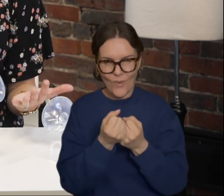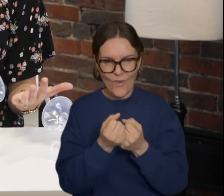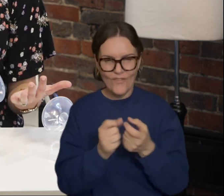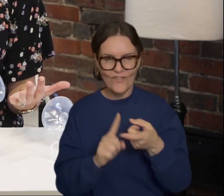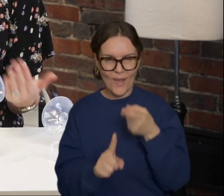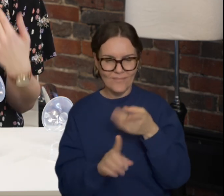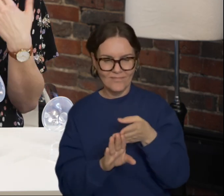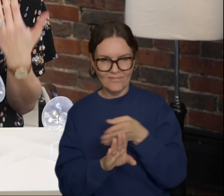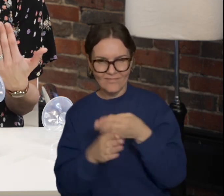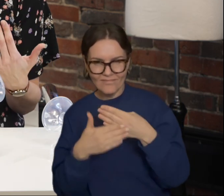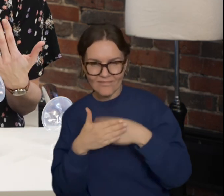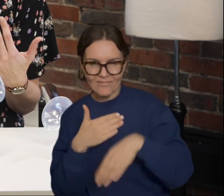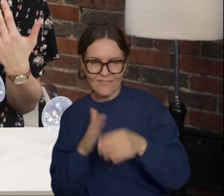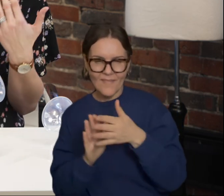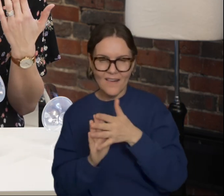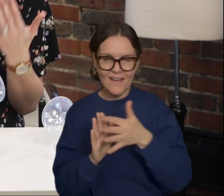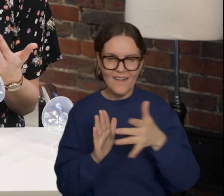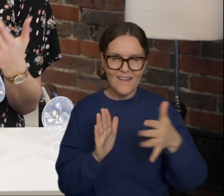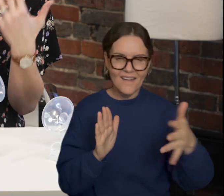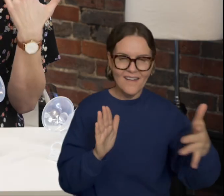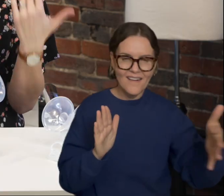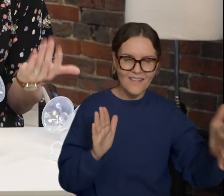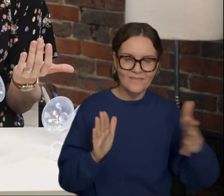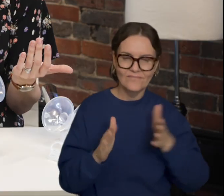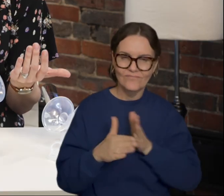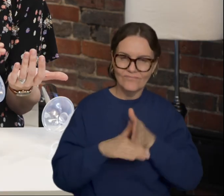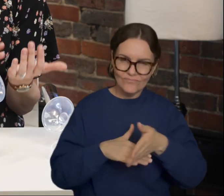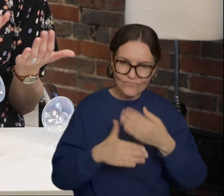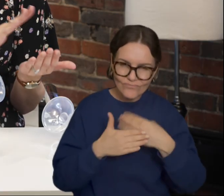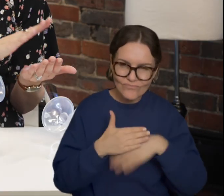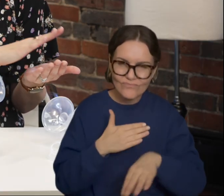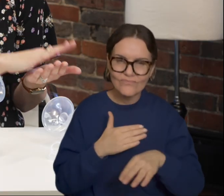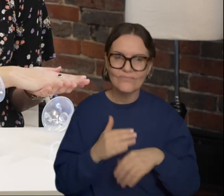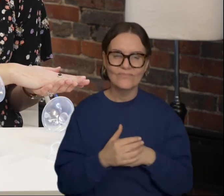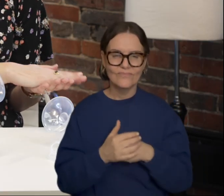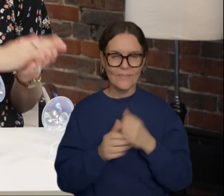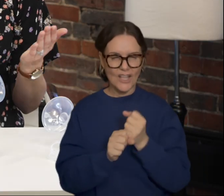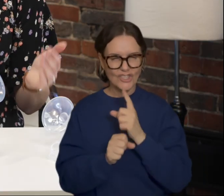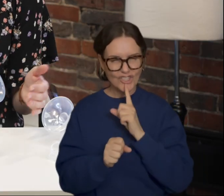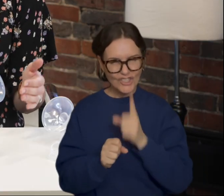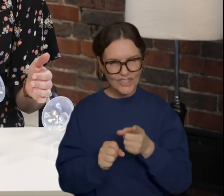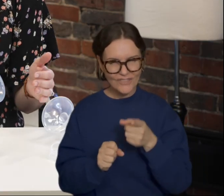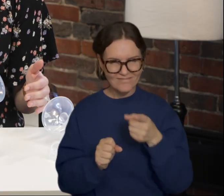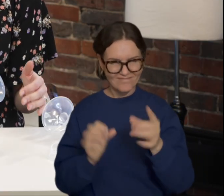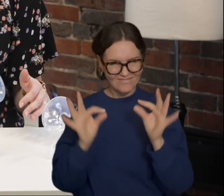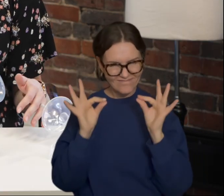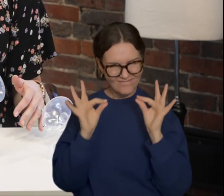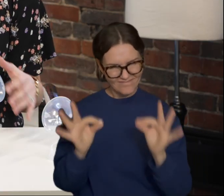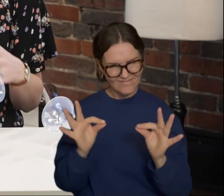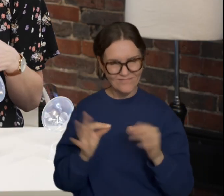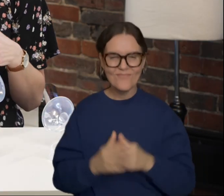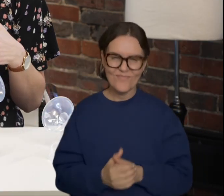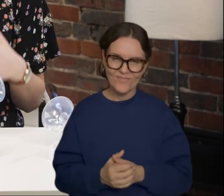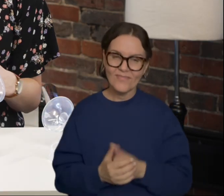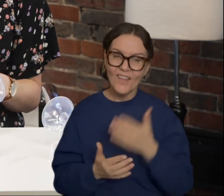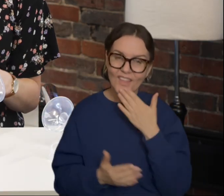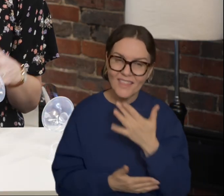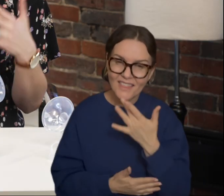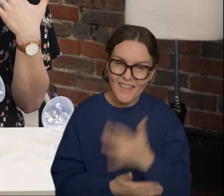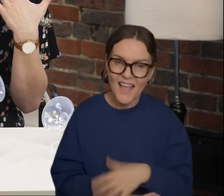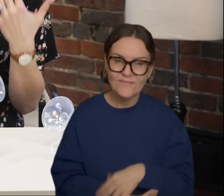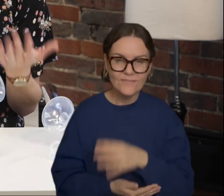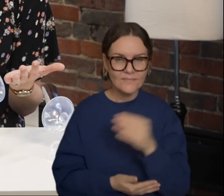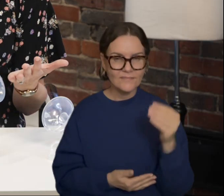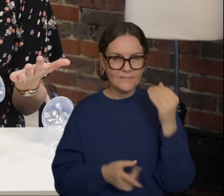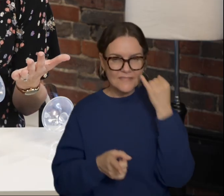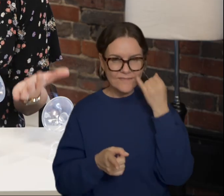this unboxing series for you because we really like to support you from prenatal all the way through postpartum. It's not really